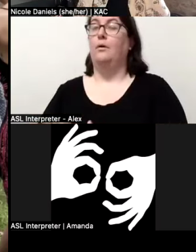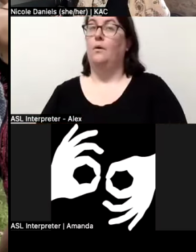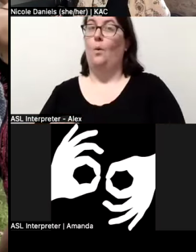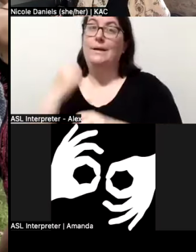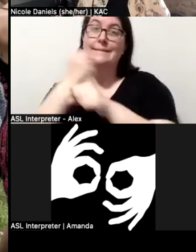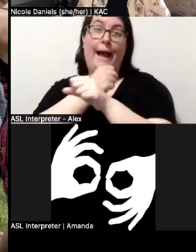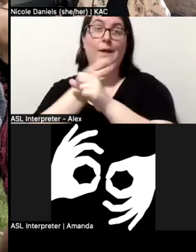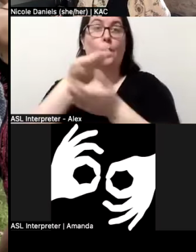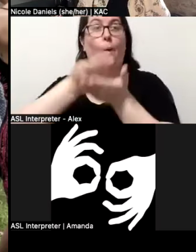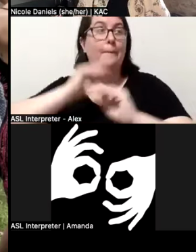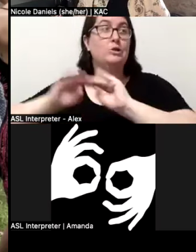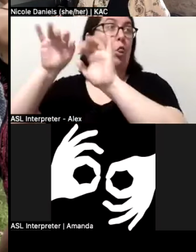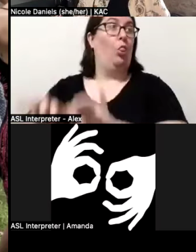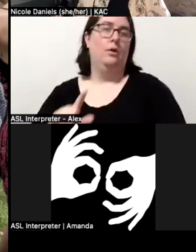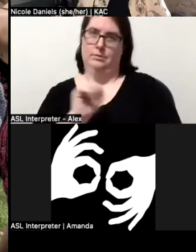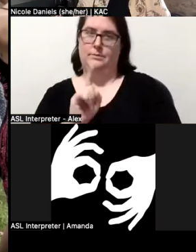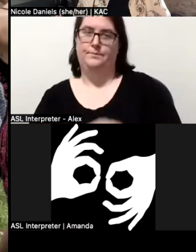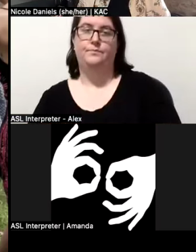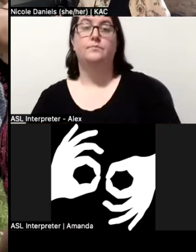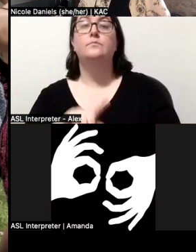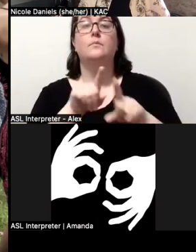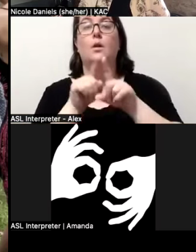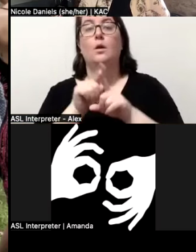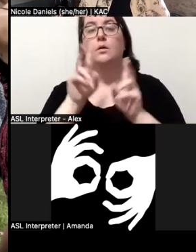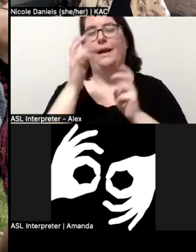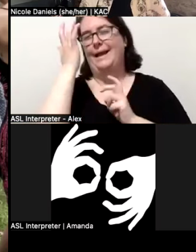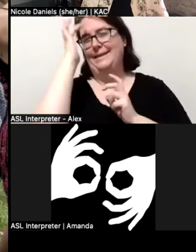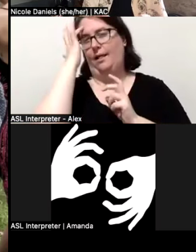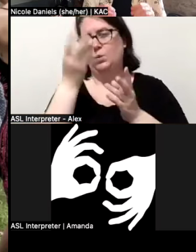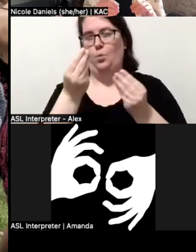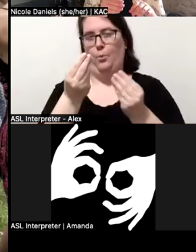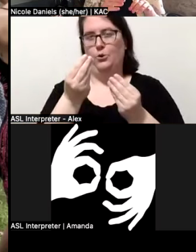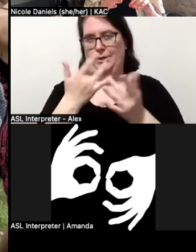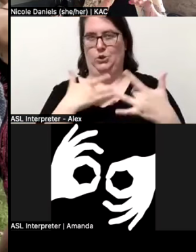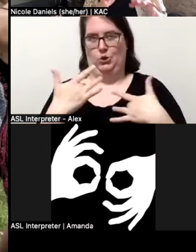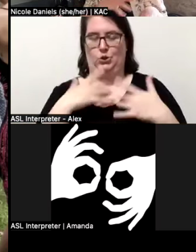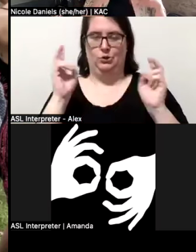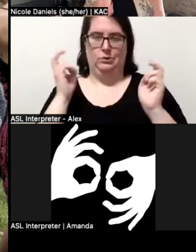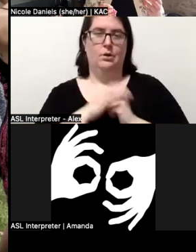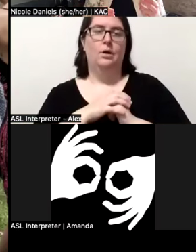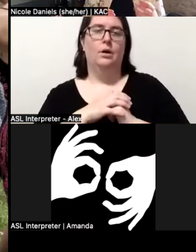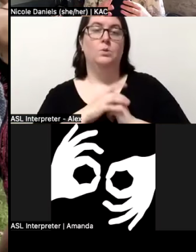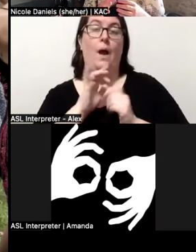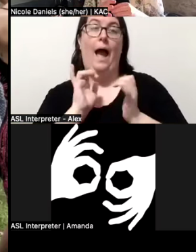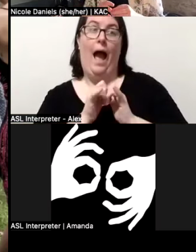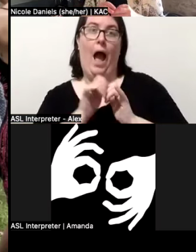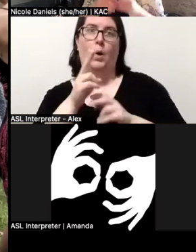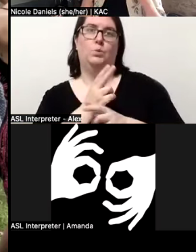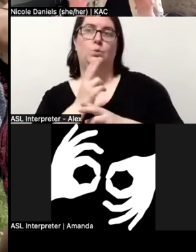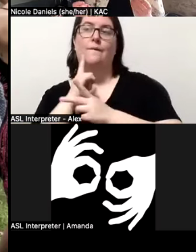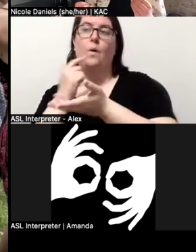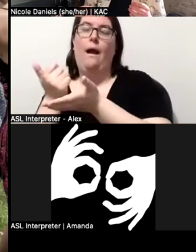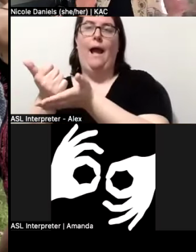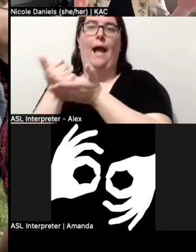finally, intellectual property concerns. So ensuring that the way that you're using it is to support